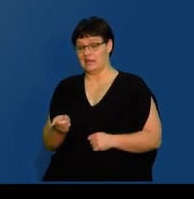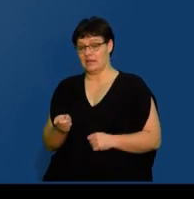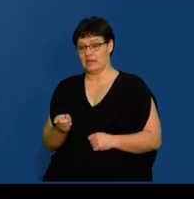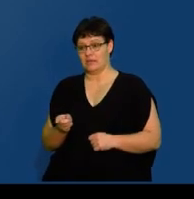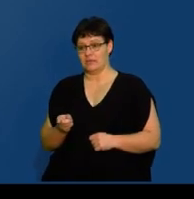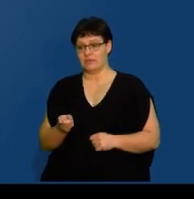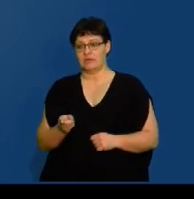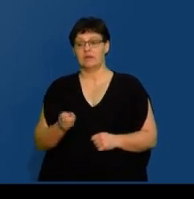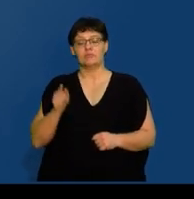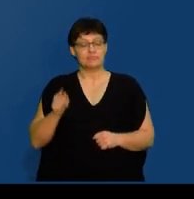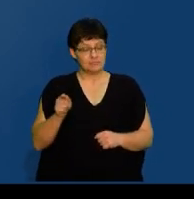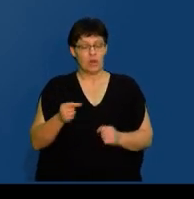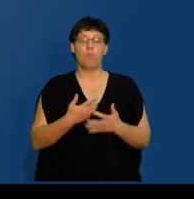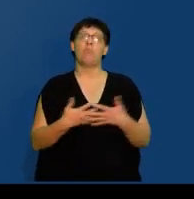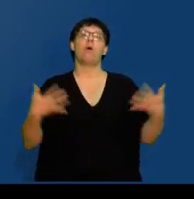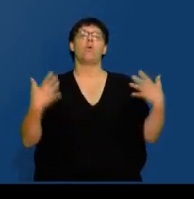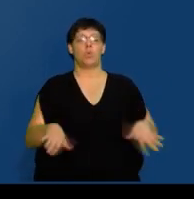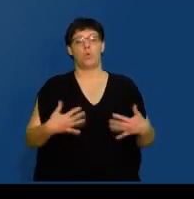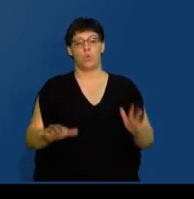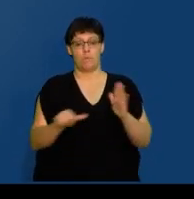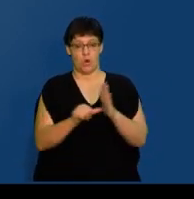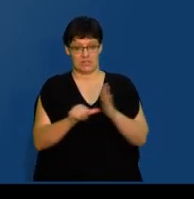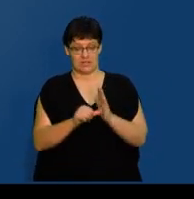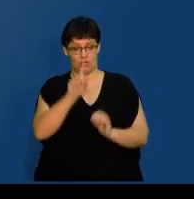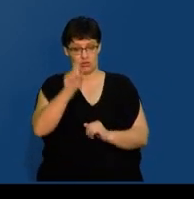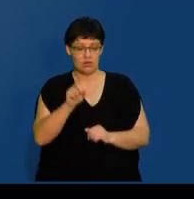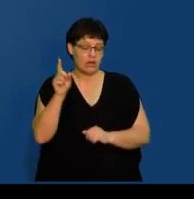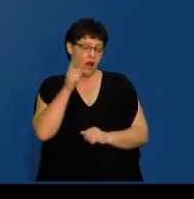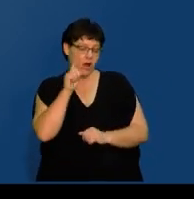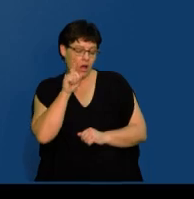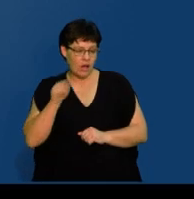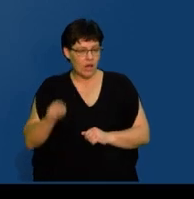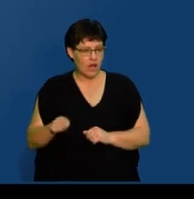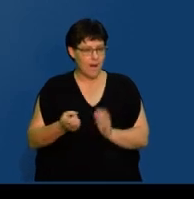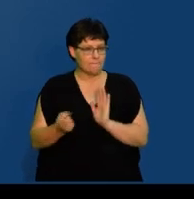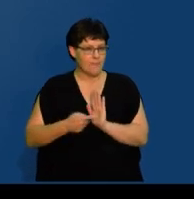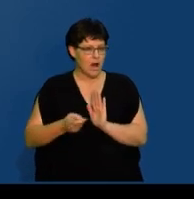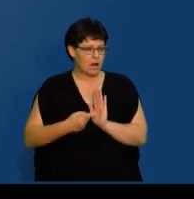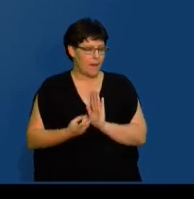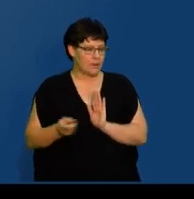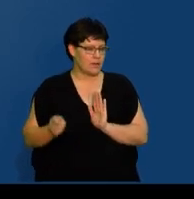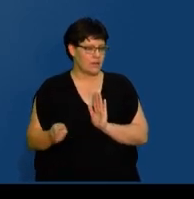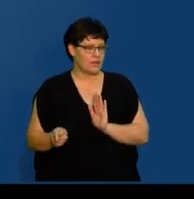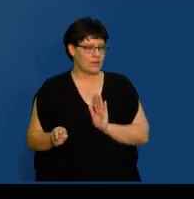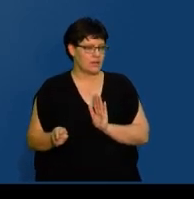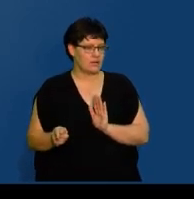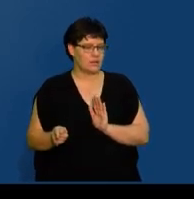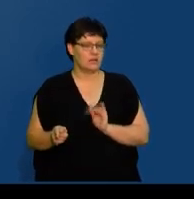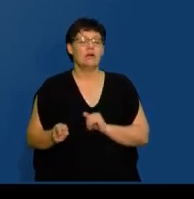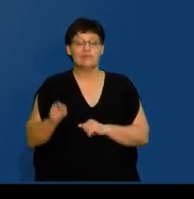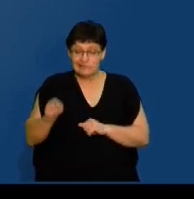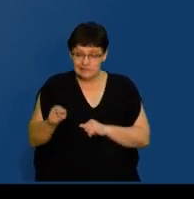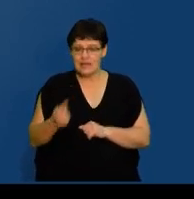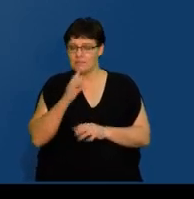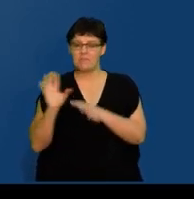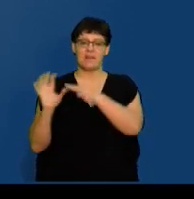me, that is the most important part of the question, is trying to identify the mark allocation. And that often talks